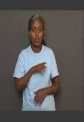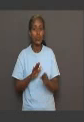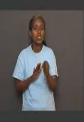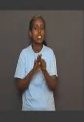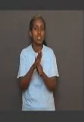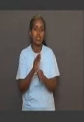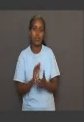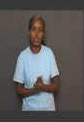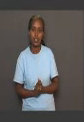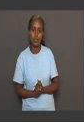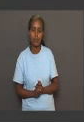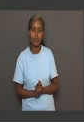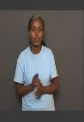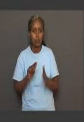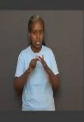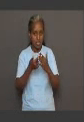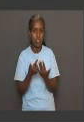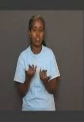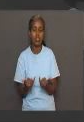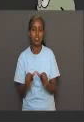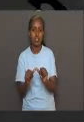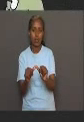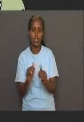satisfied. You may start right away.